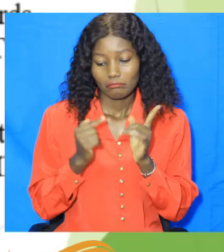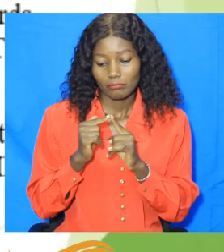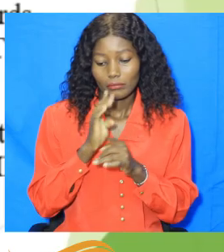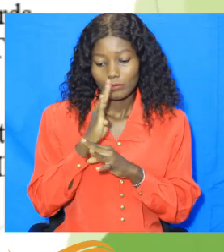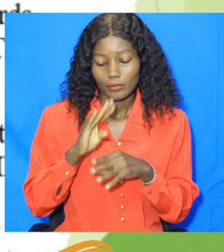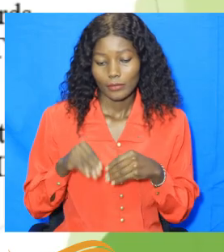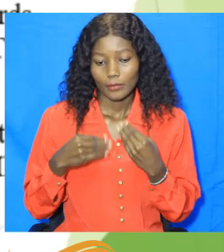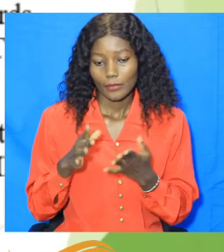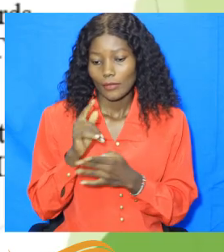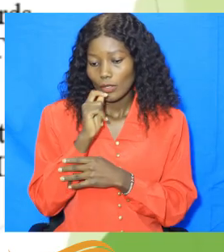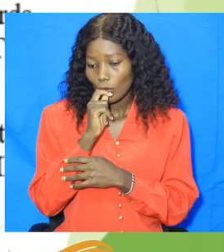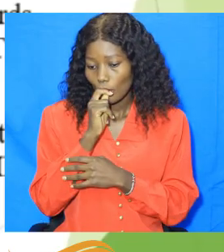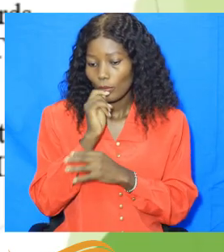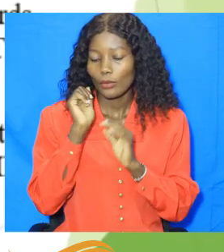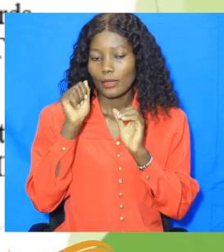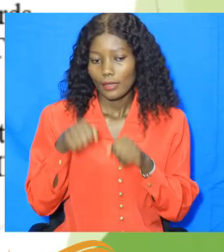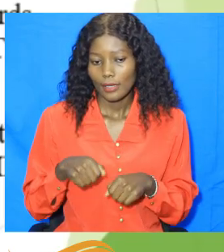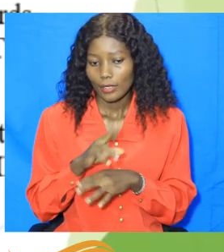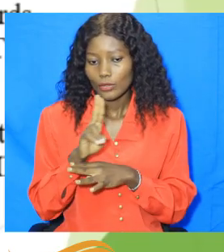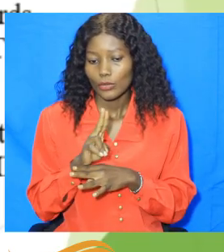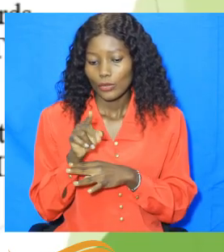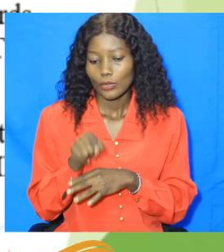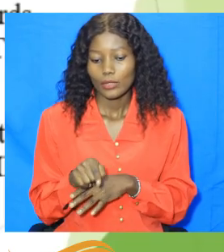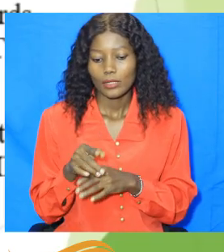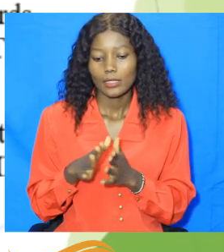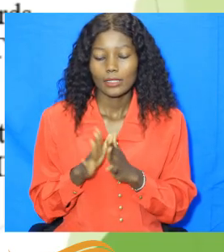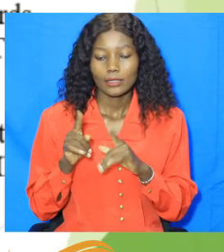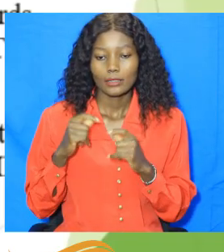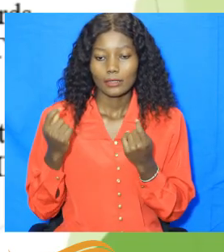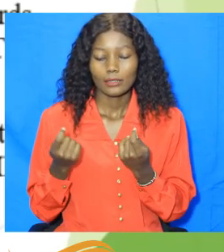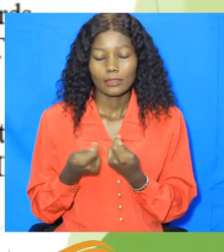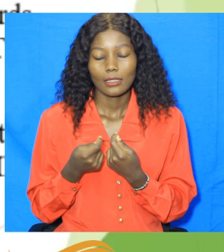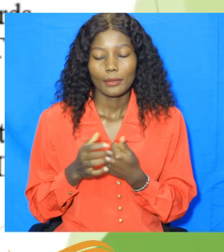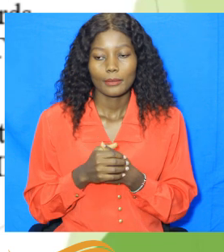referee can use this procedure, assuming it's Aka